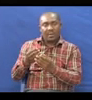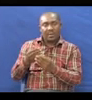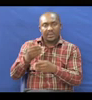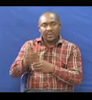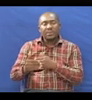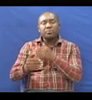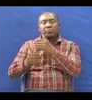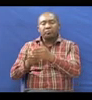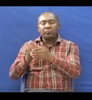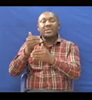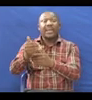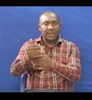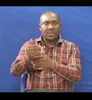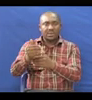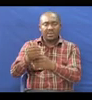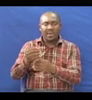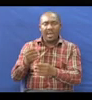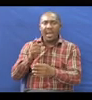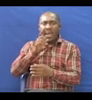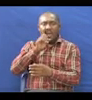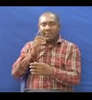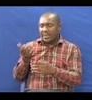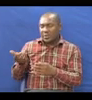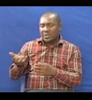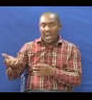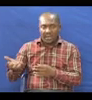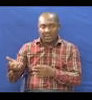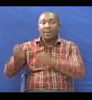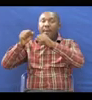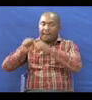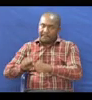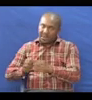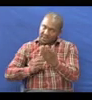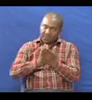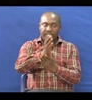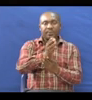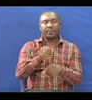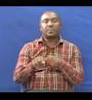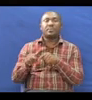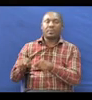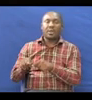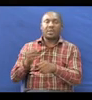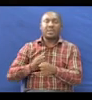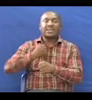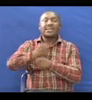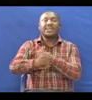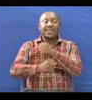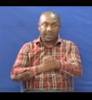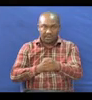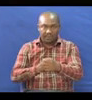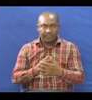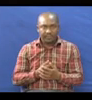passed through it. So, communalism and the